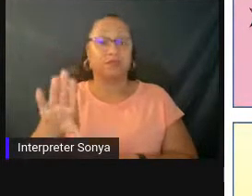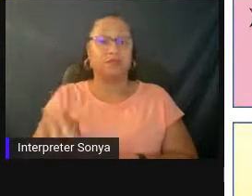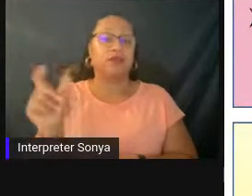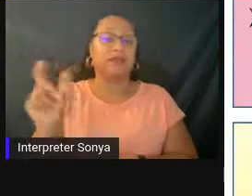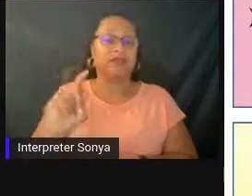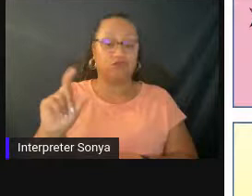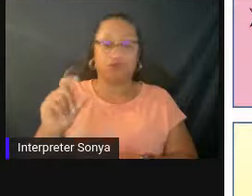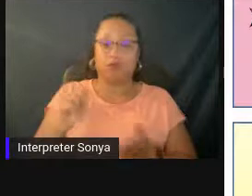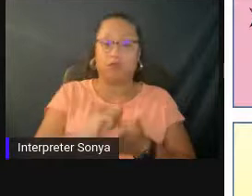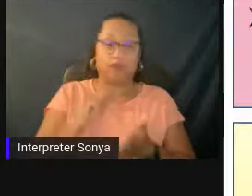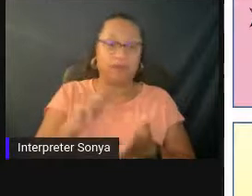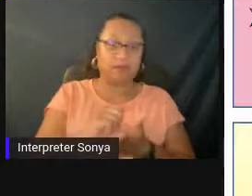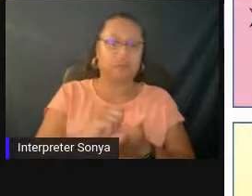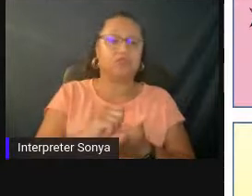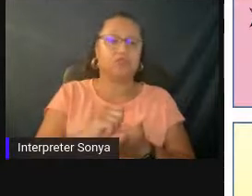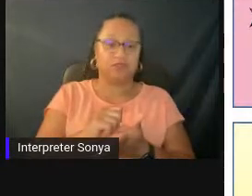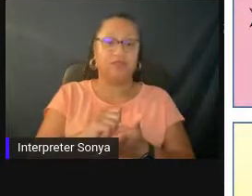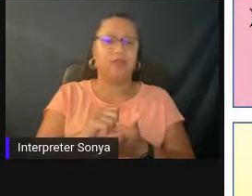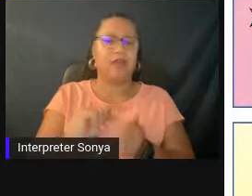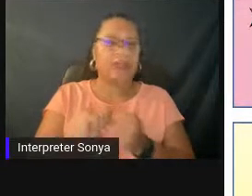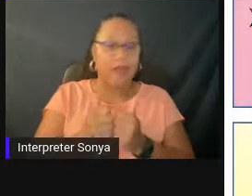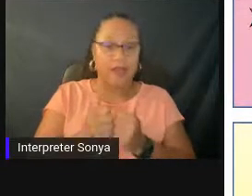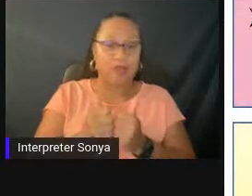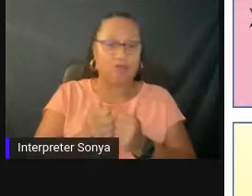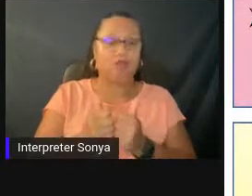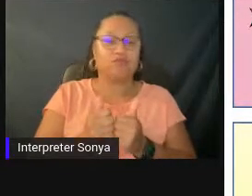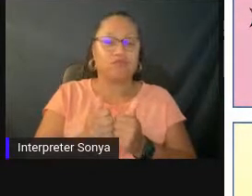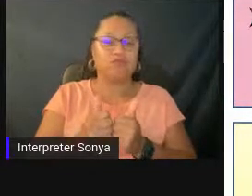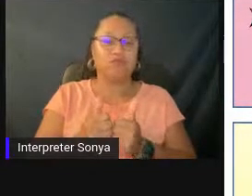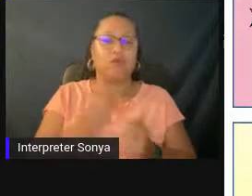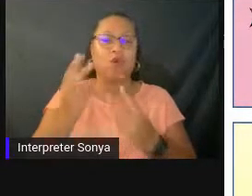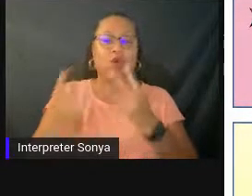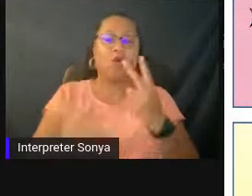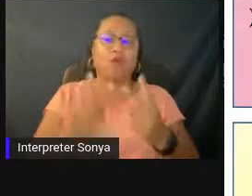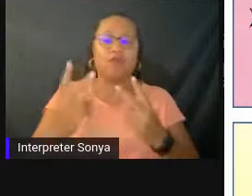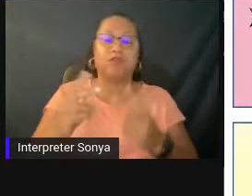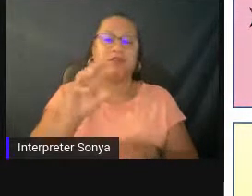Instagram pages, and visit